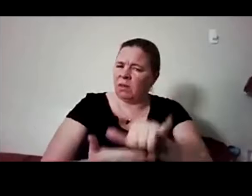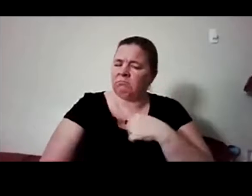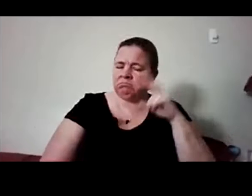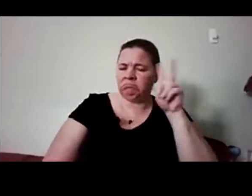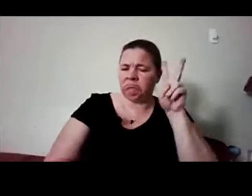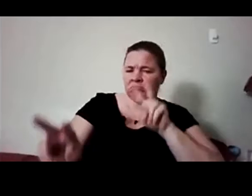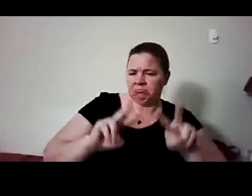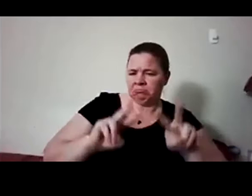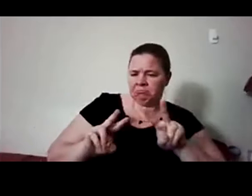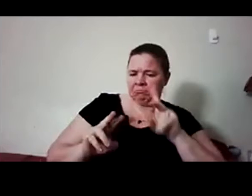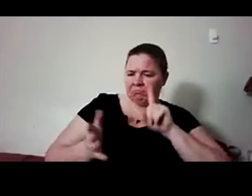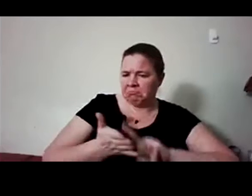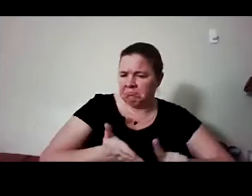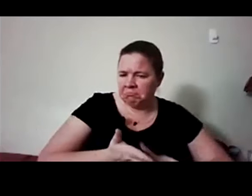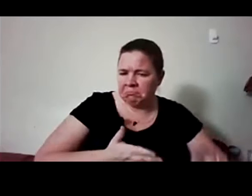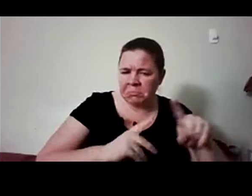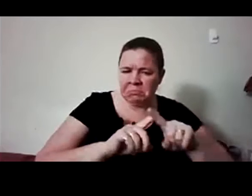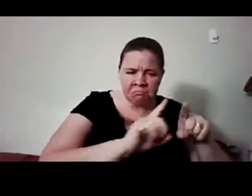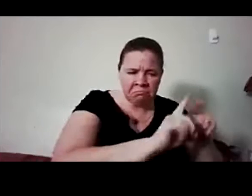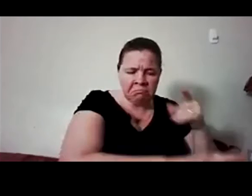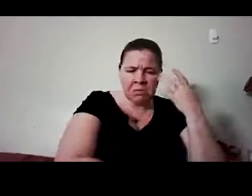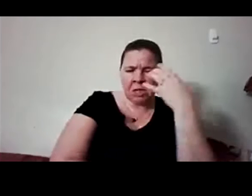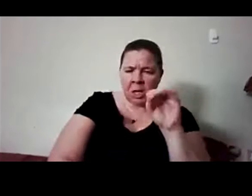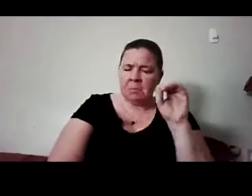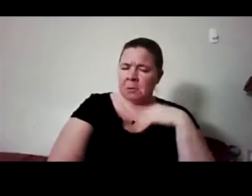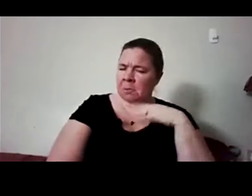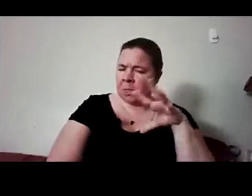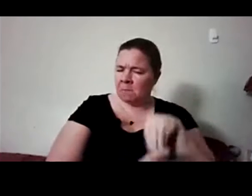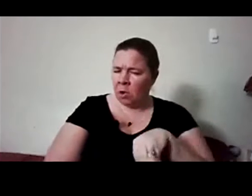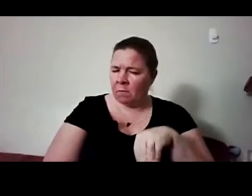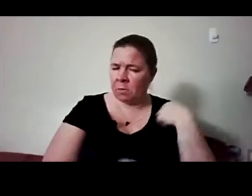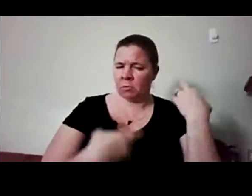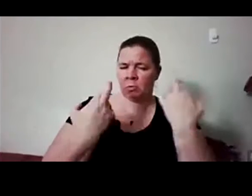these companies that I was involved with, excuse me, I realized one thing.